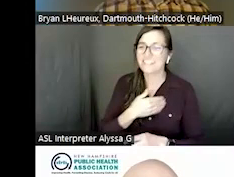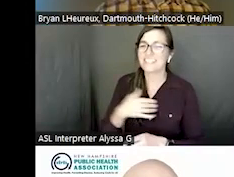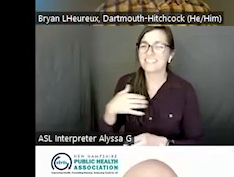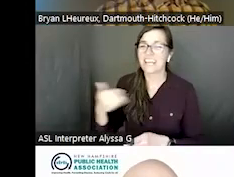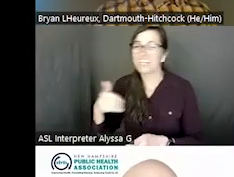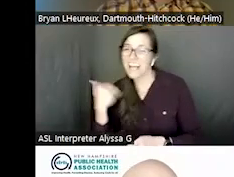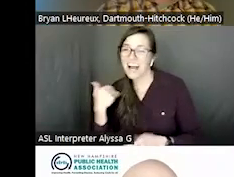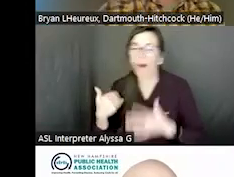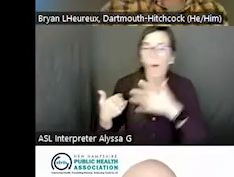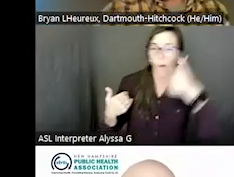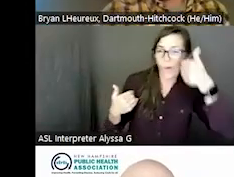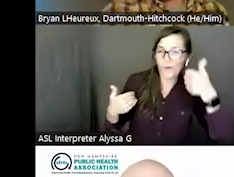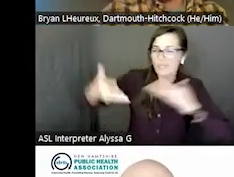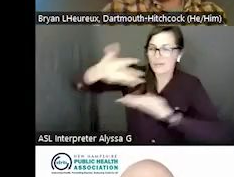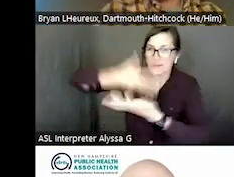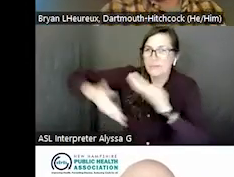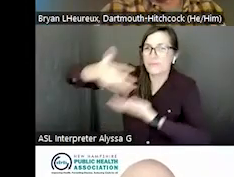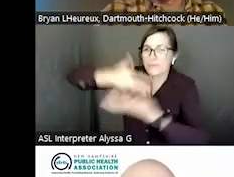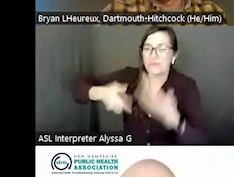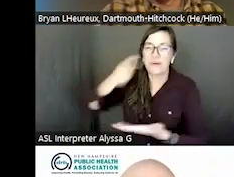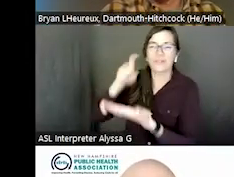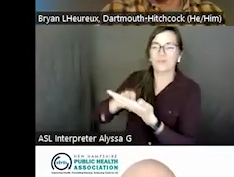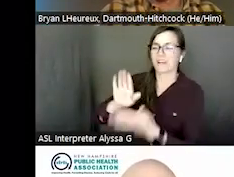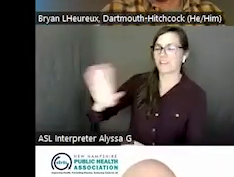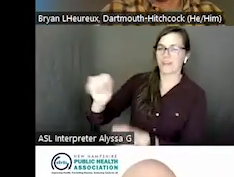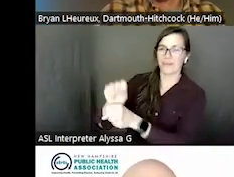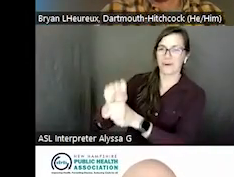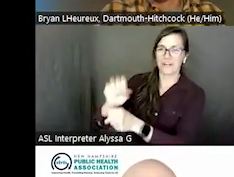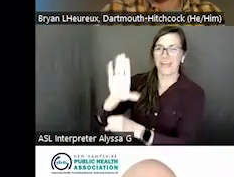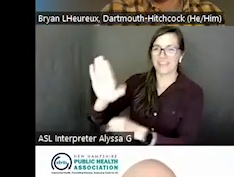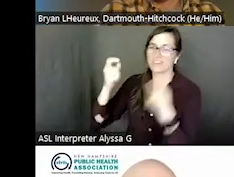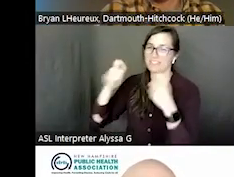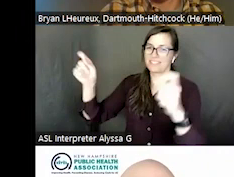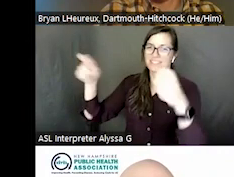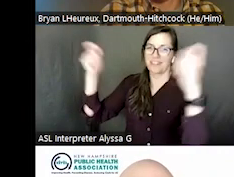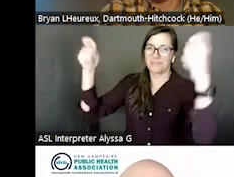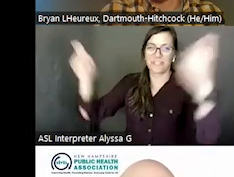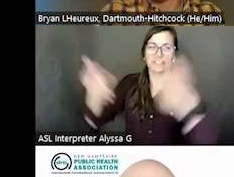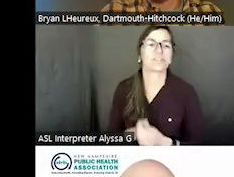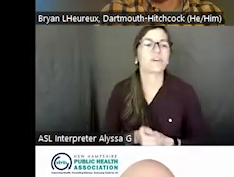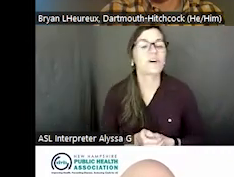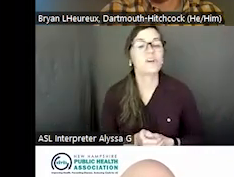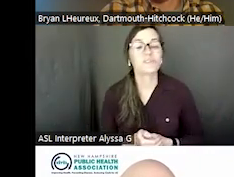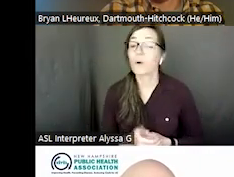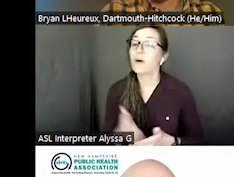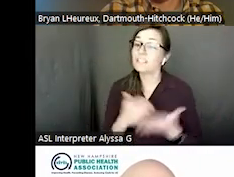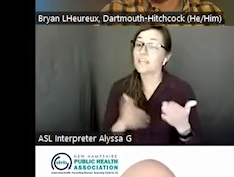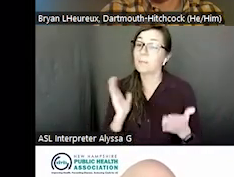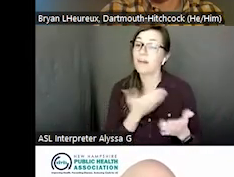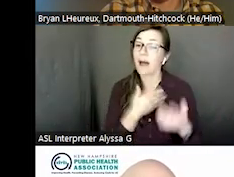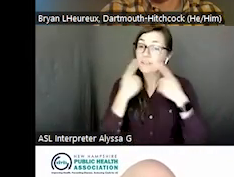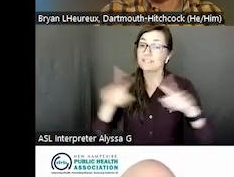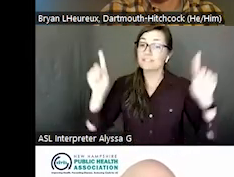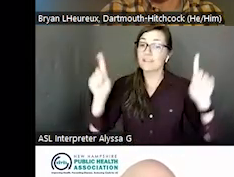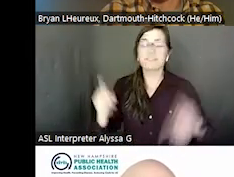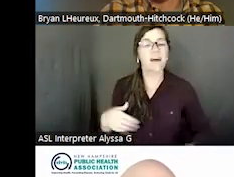that's special and it's being celebrated. So our Health Confianza milestones, we're piling up a lot of them. I don't want to bore